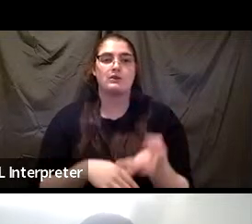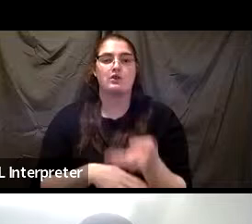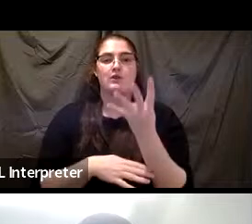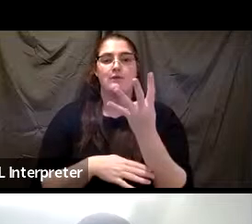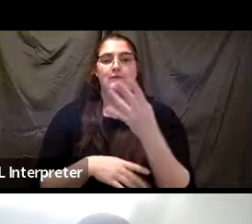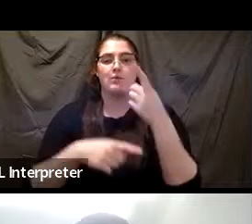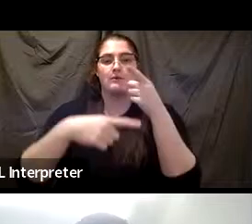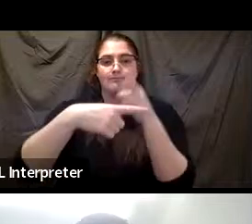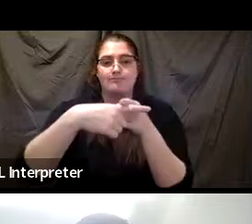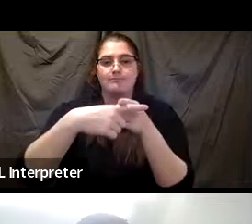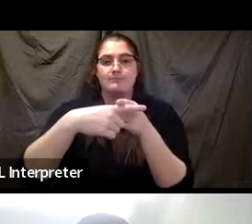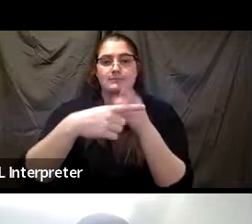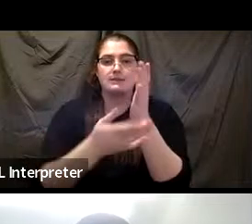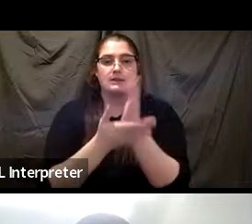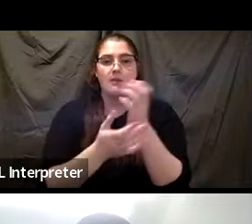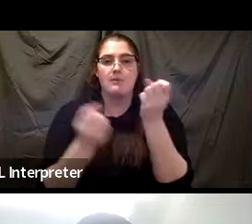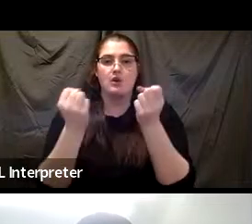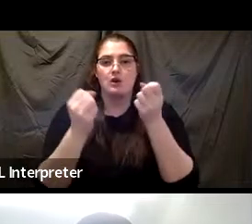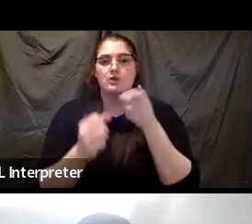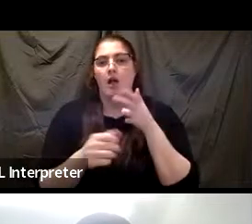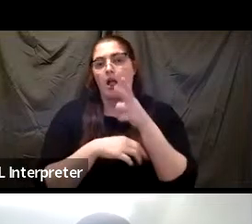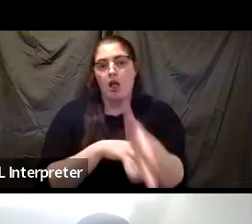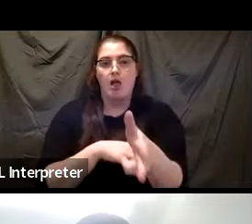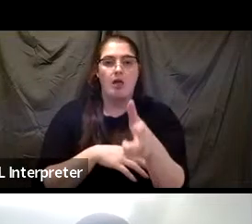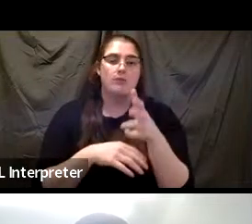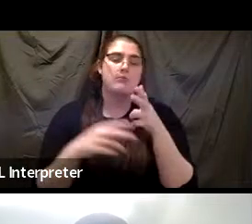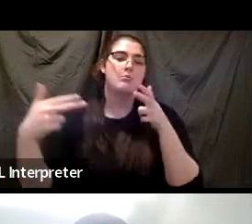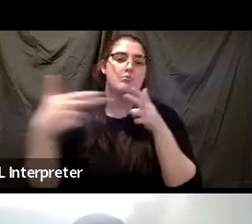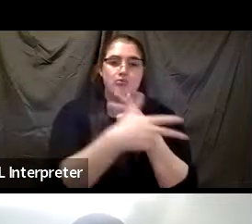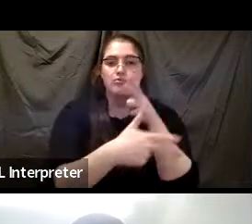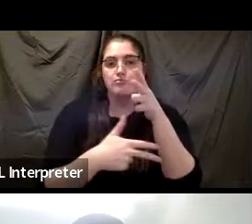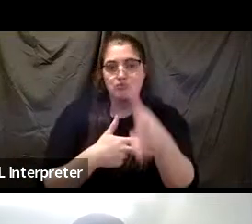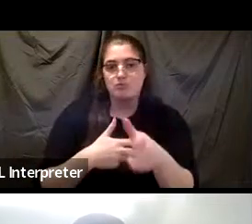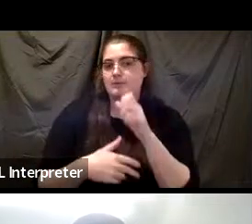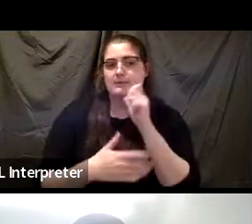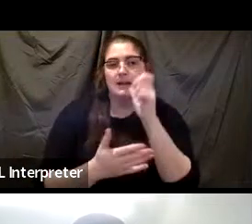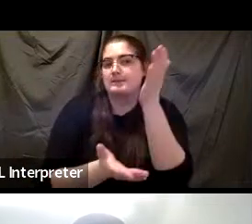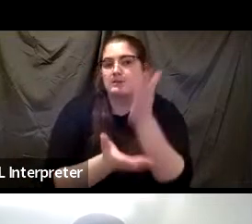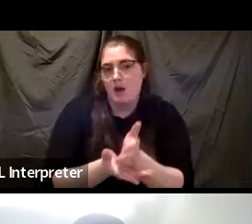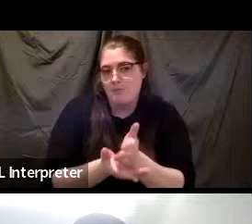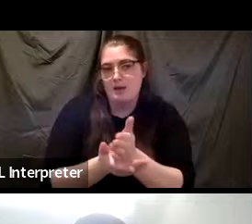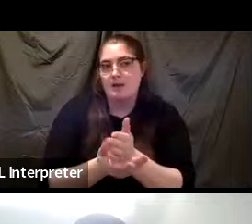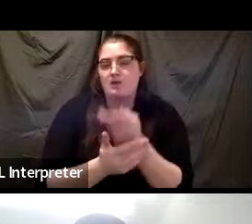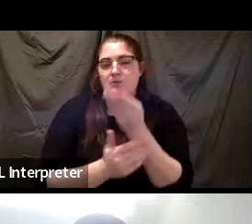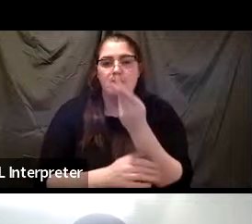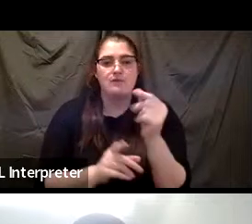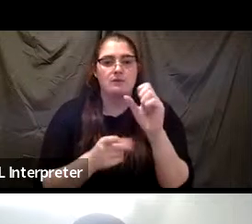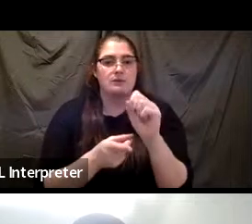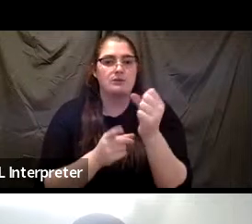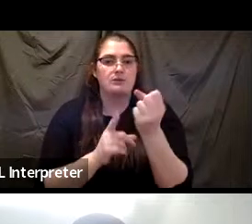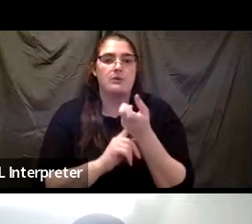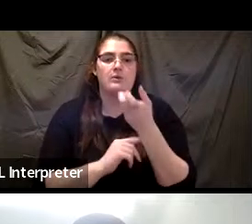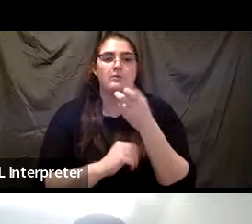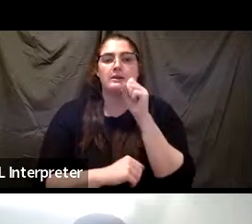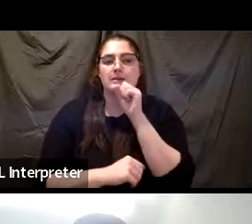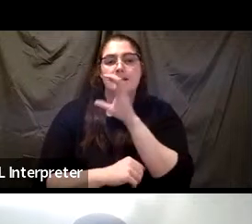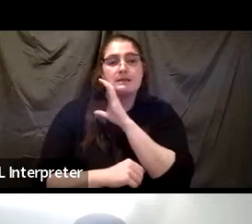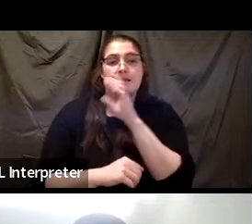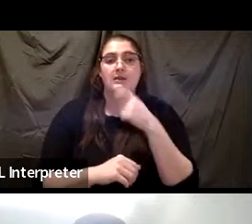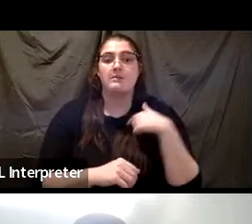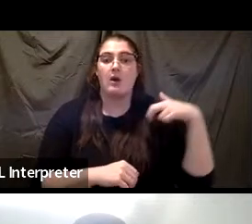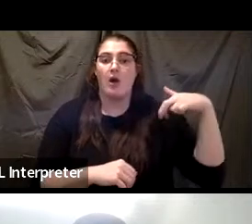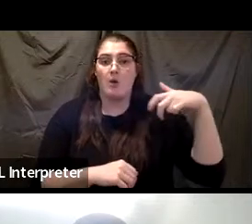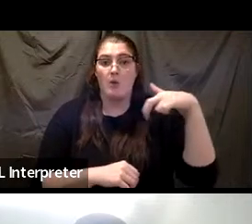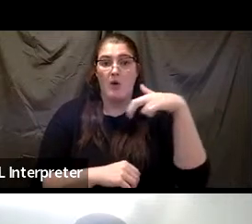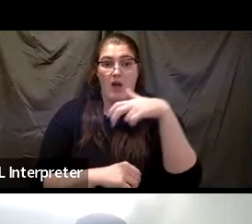Cars are coming through and just basically going straight through the four-way stops. Been a couple of instances where seniors have been in the